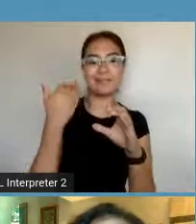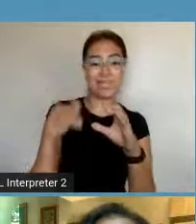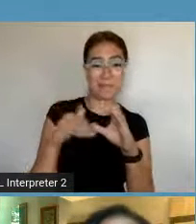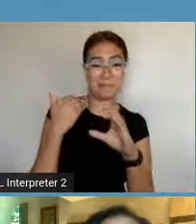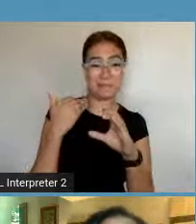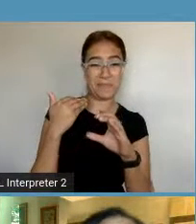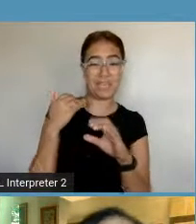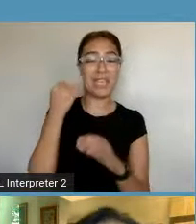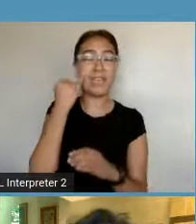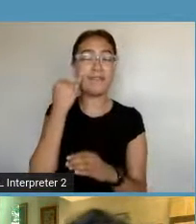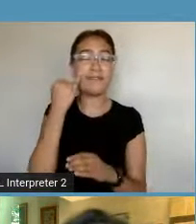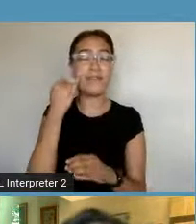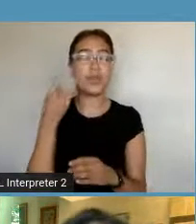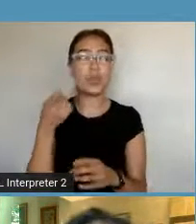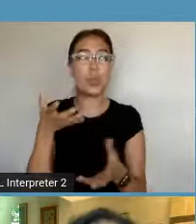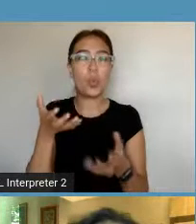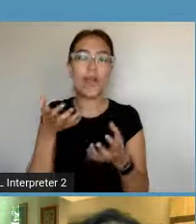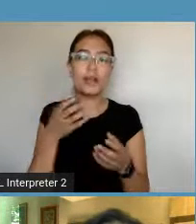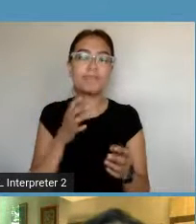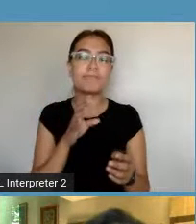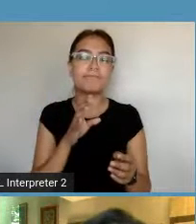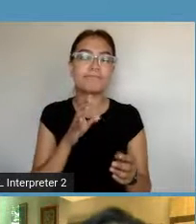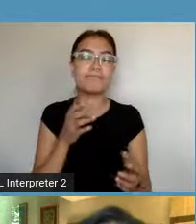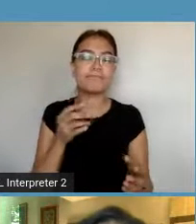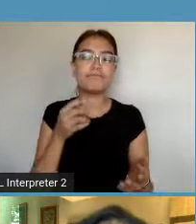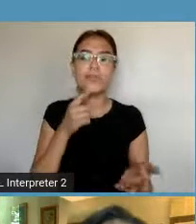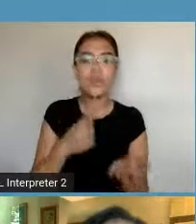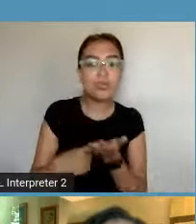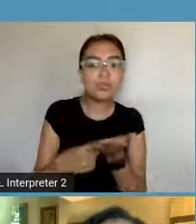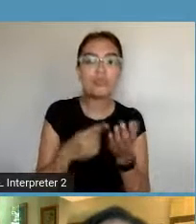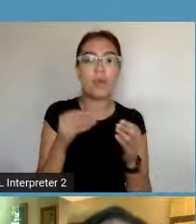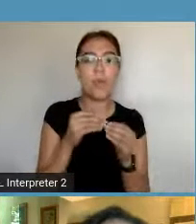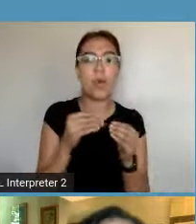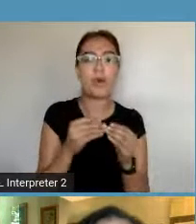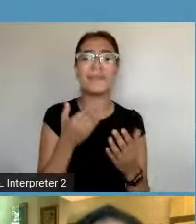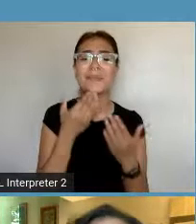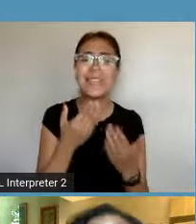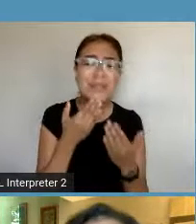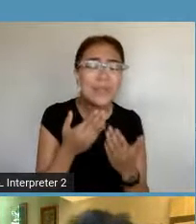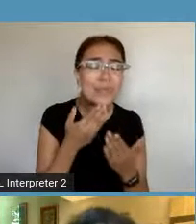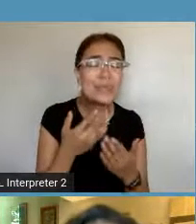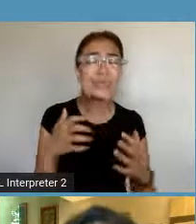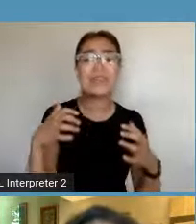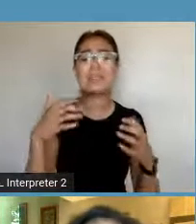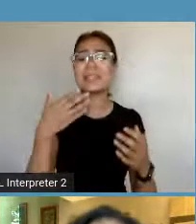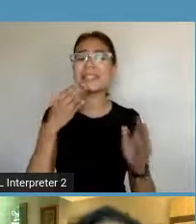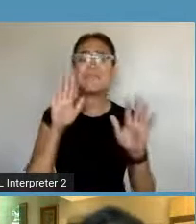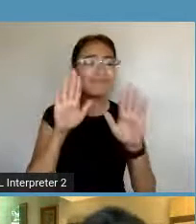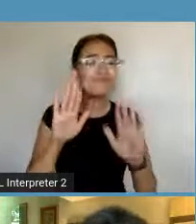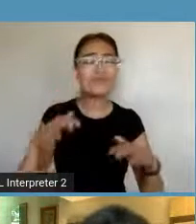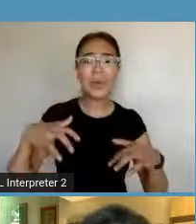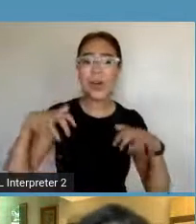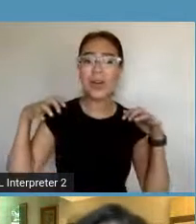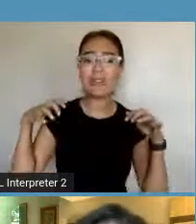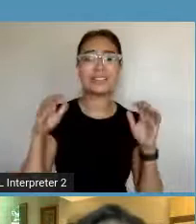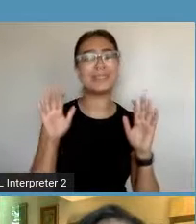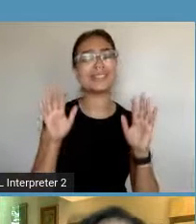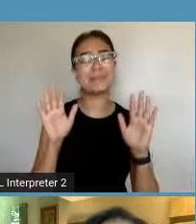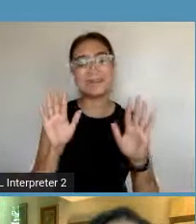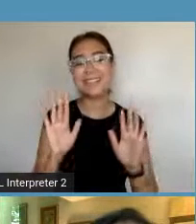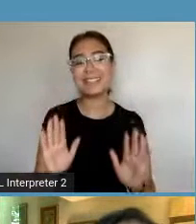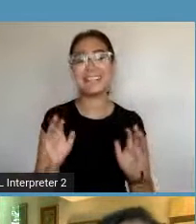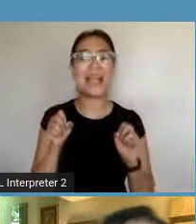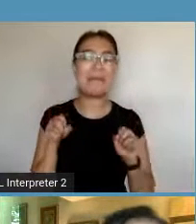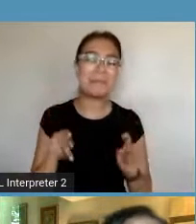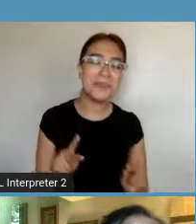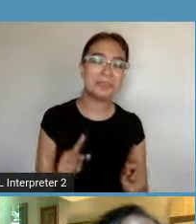talk further. But I thank you for being a captive audience. It's been an amazing opportunity to participate. And I